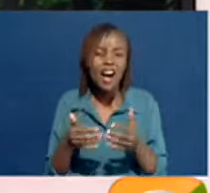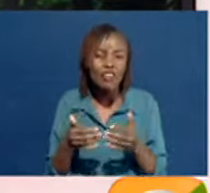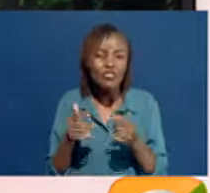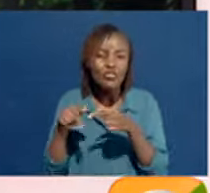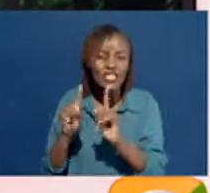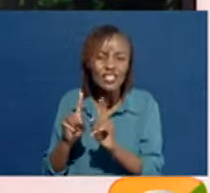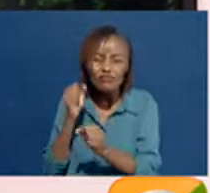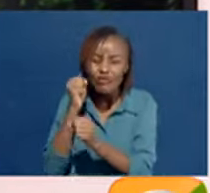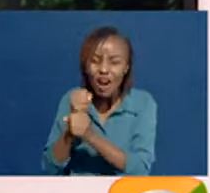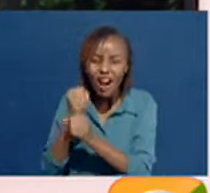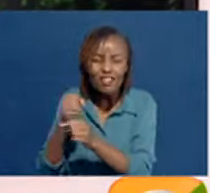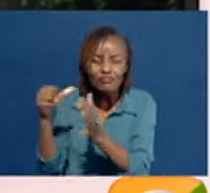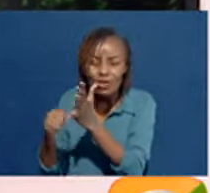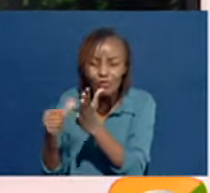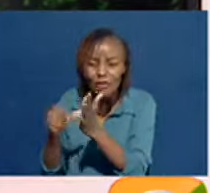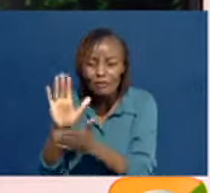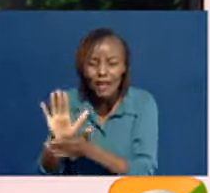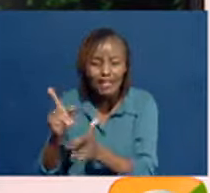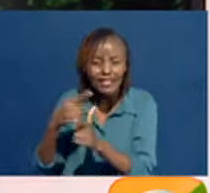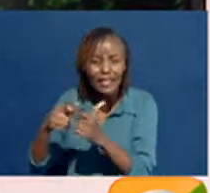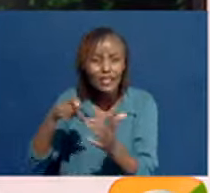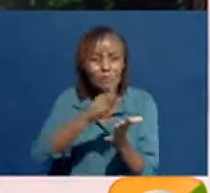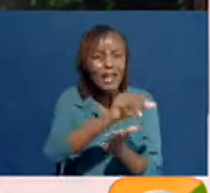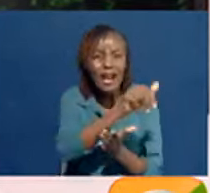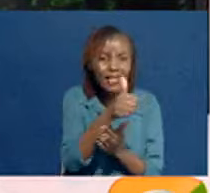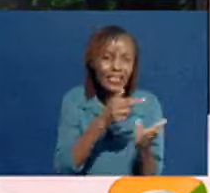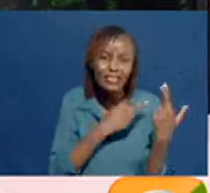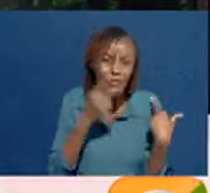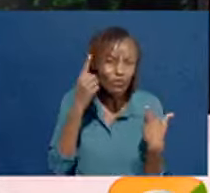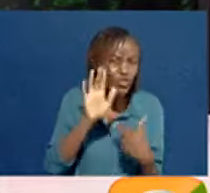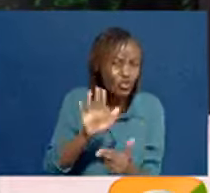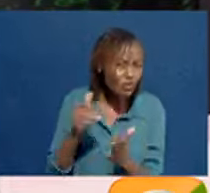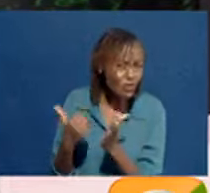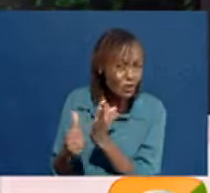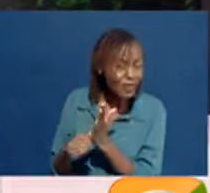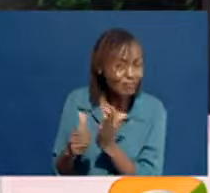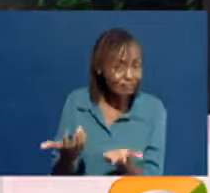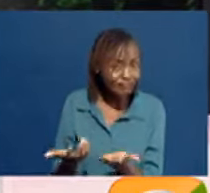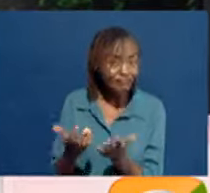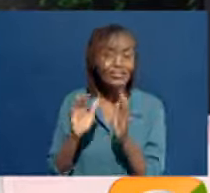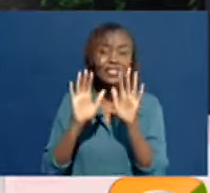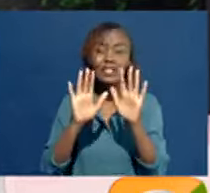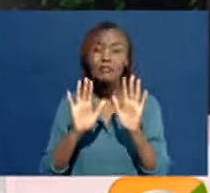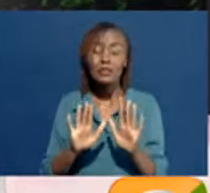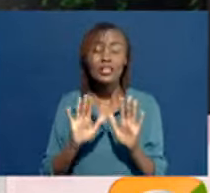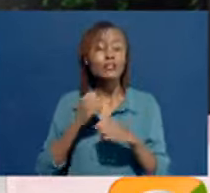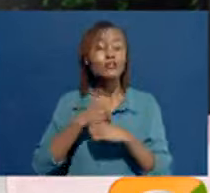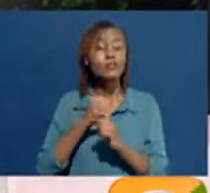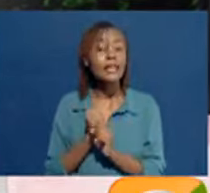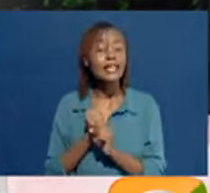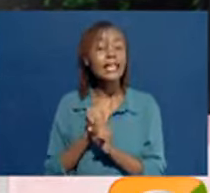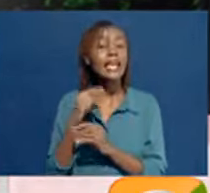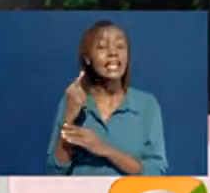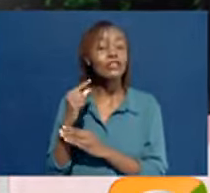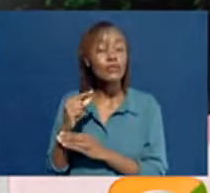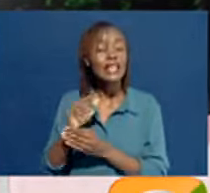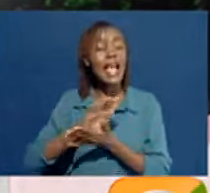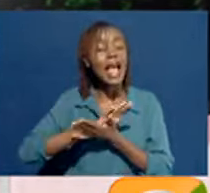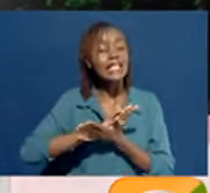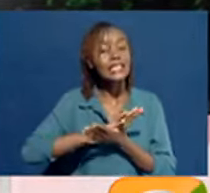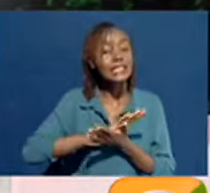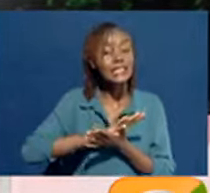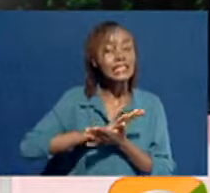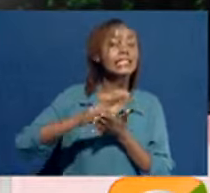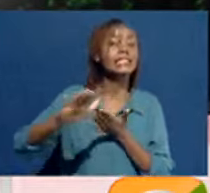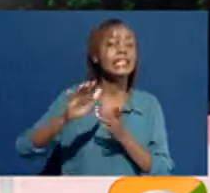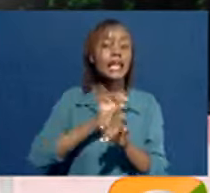you are causing, but that you should also be bound to change your own processes and make them green and beneficial to the environment. Of